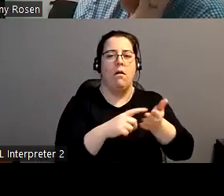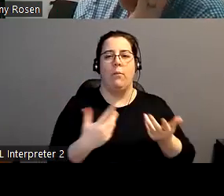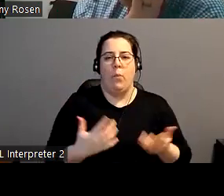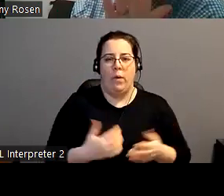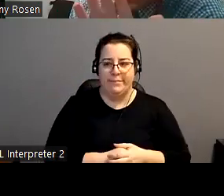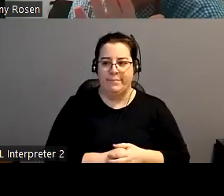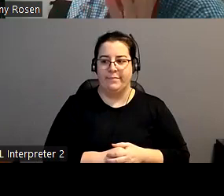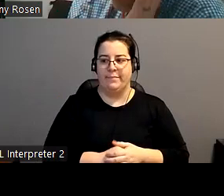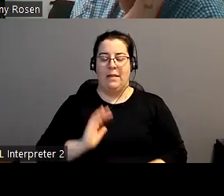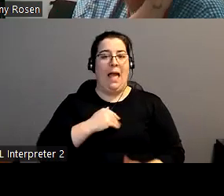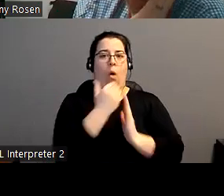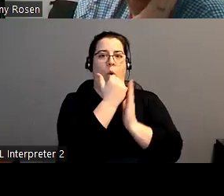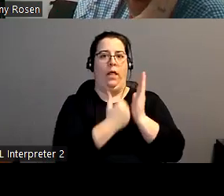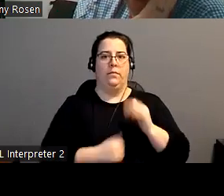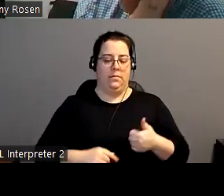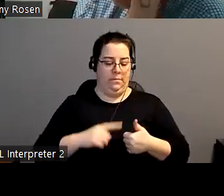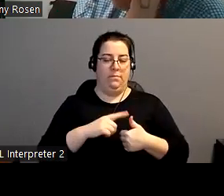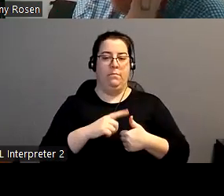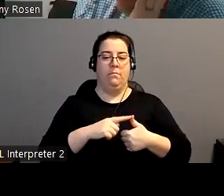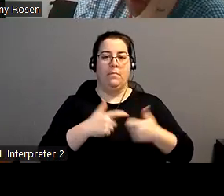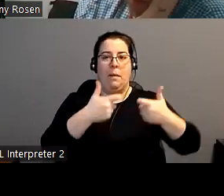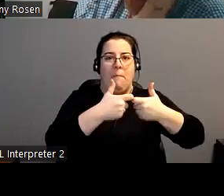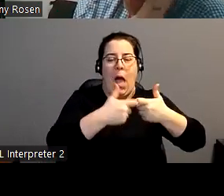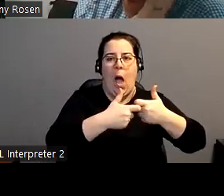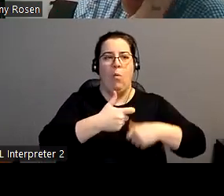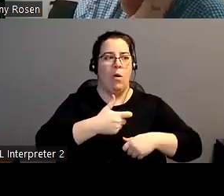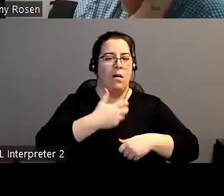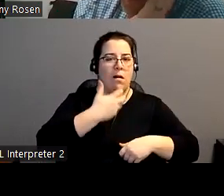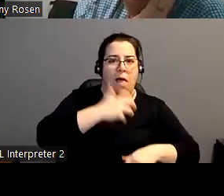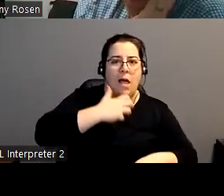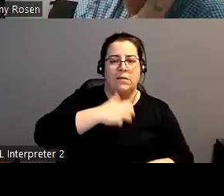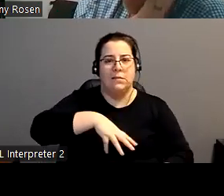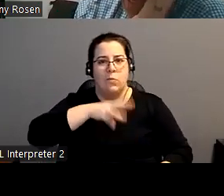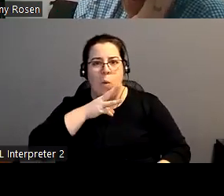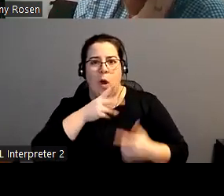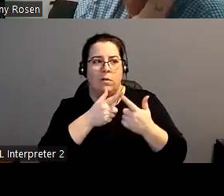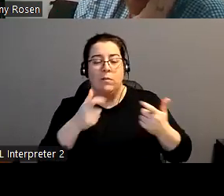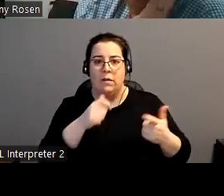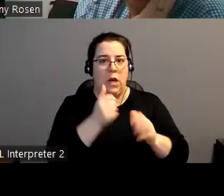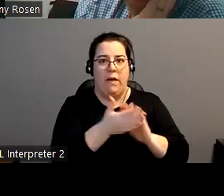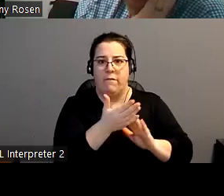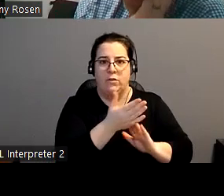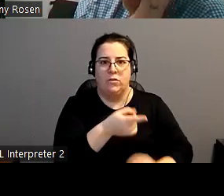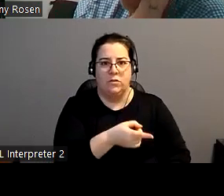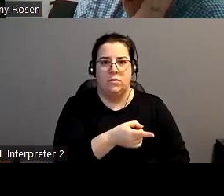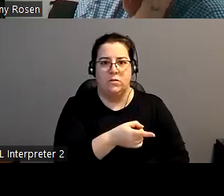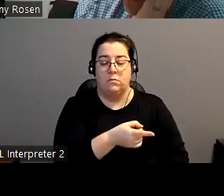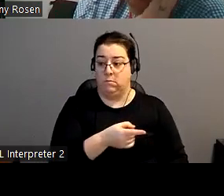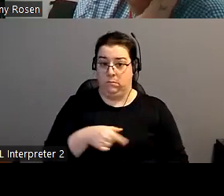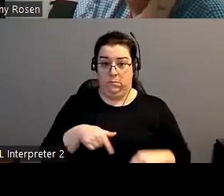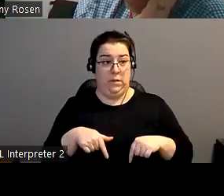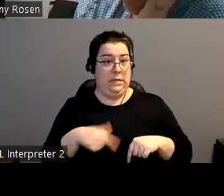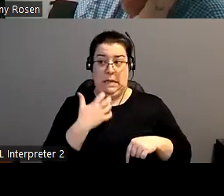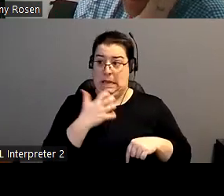environment. Utilities are not working correctly. Heating or cooling, wow, could that be important in Canada in the middle of the winter?